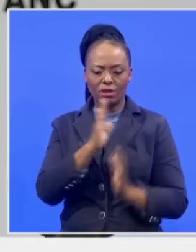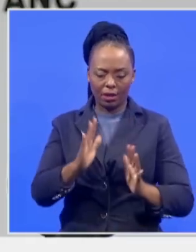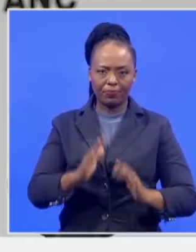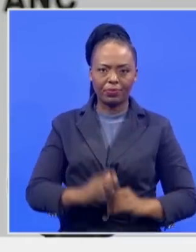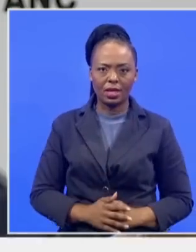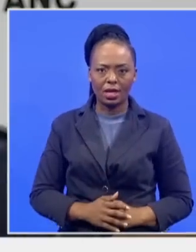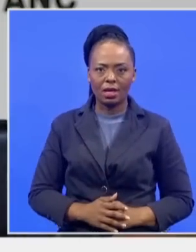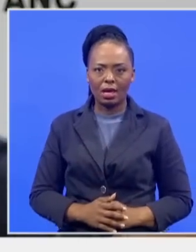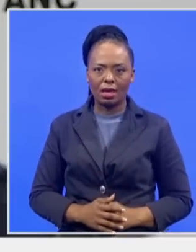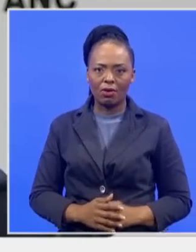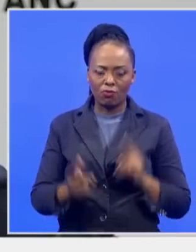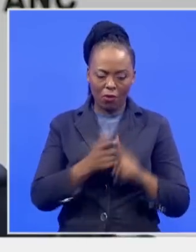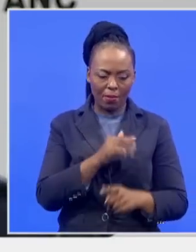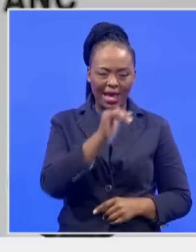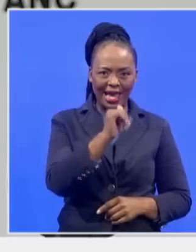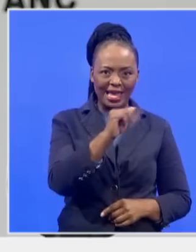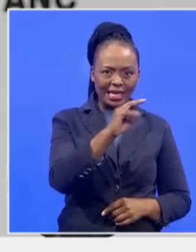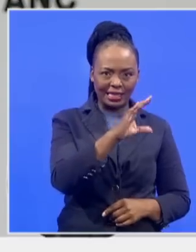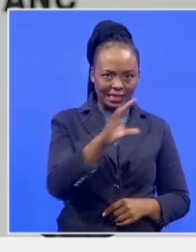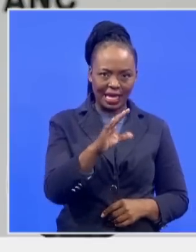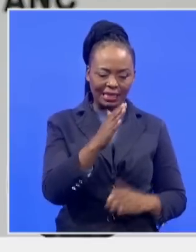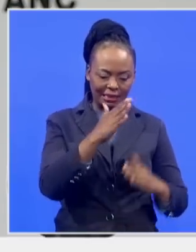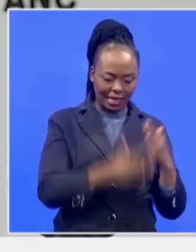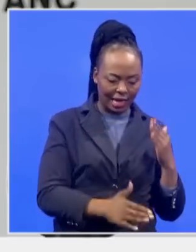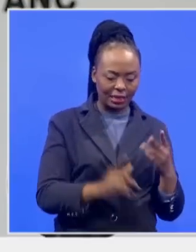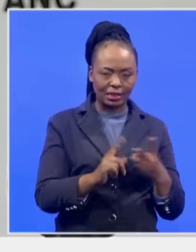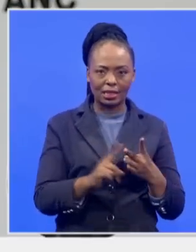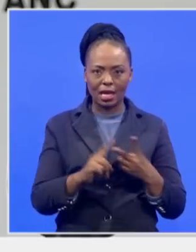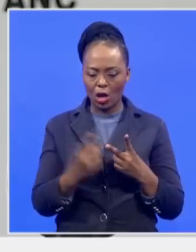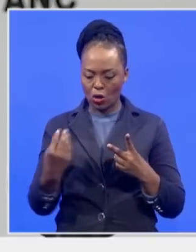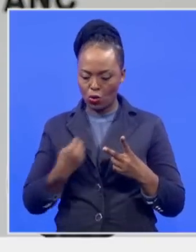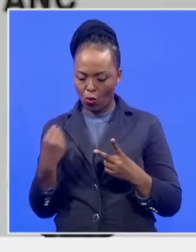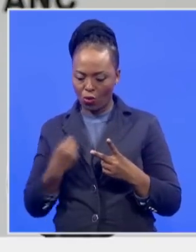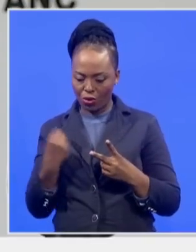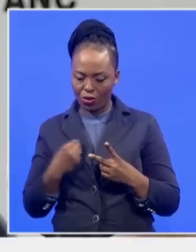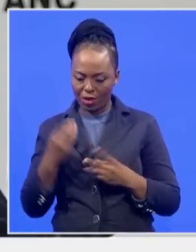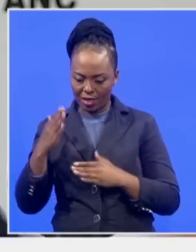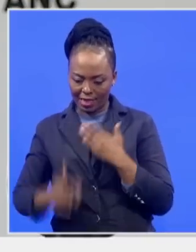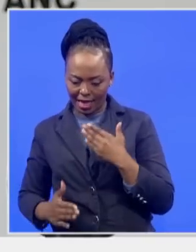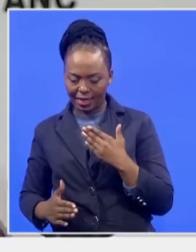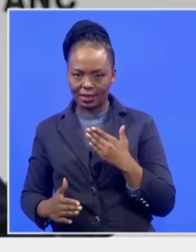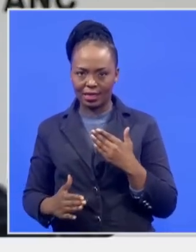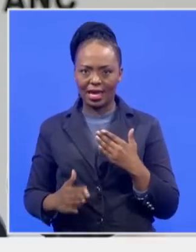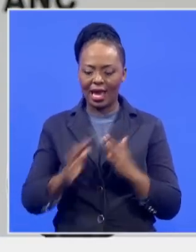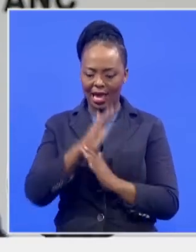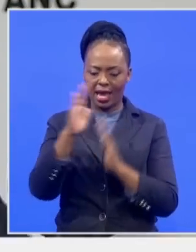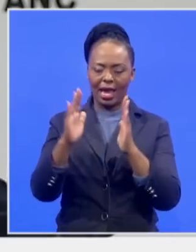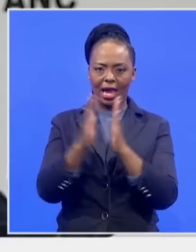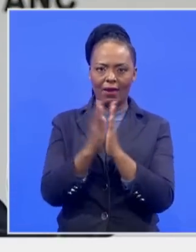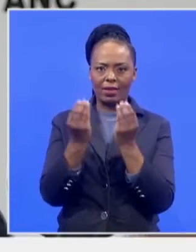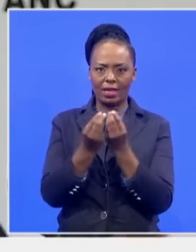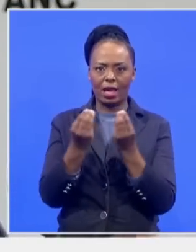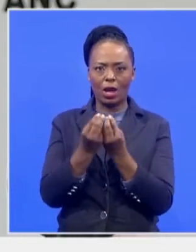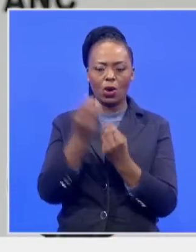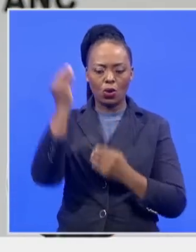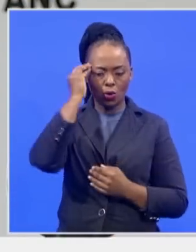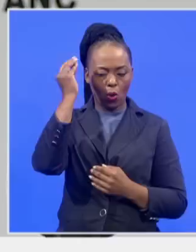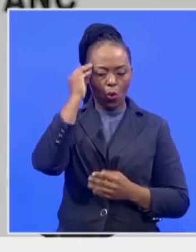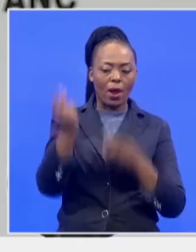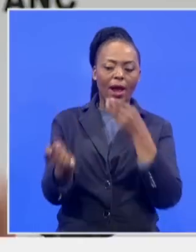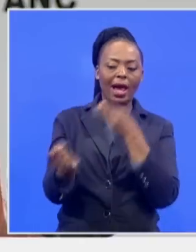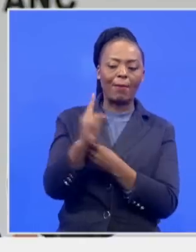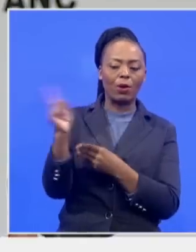happen. From the ANC side and the Youth League side, we will know, all of us, what is happening with the Youth